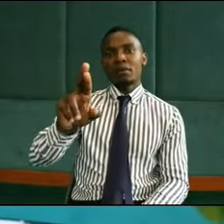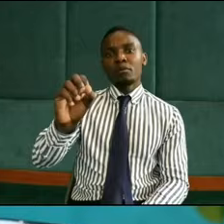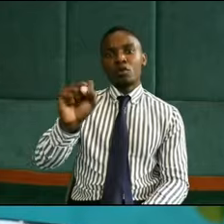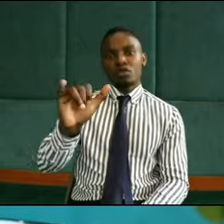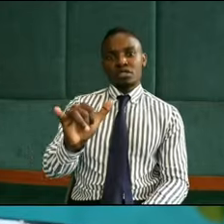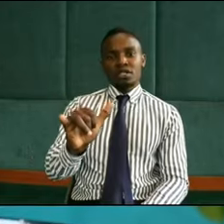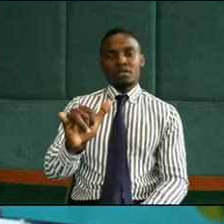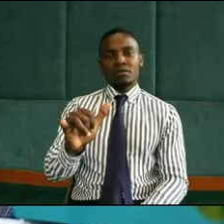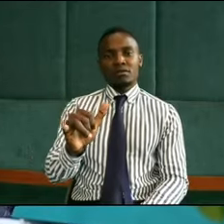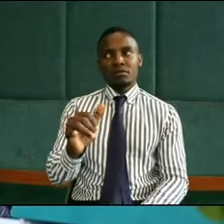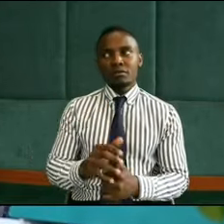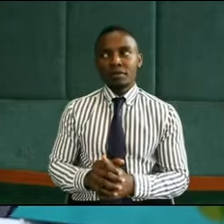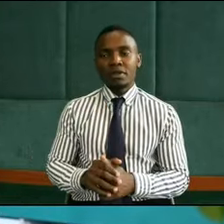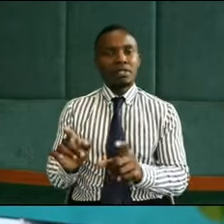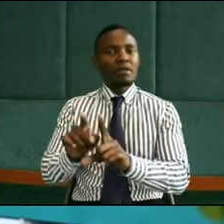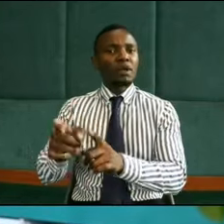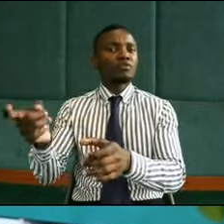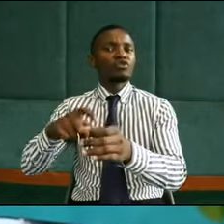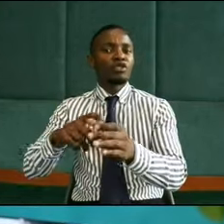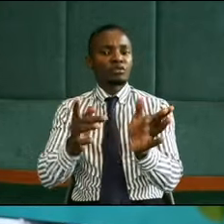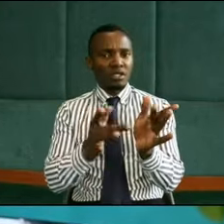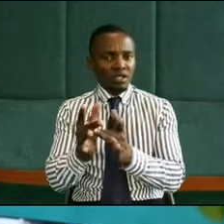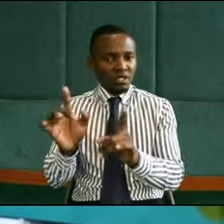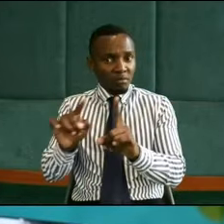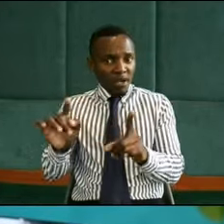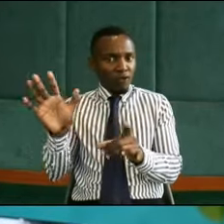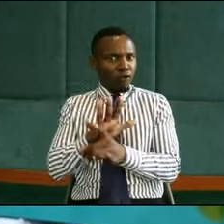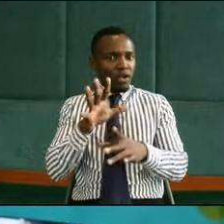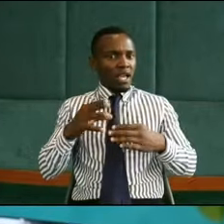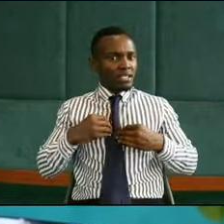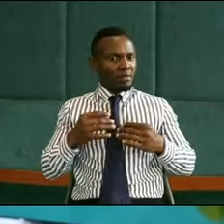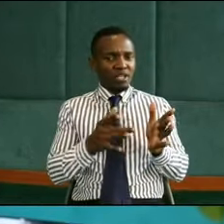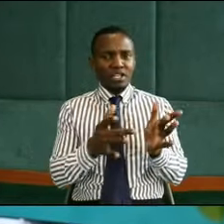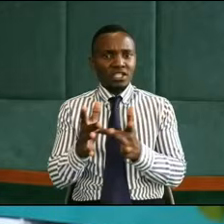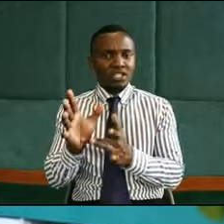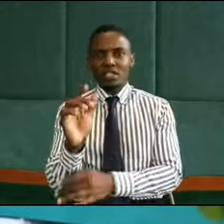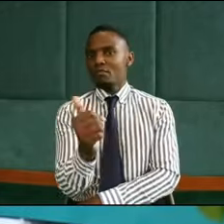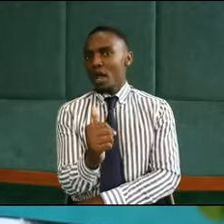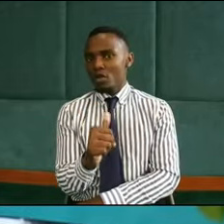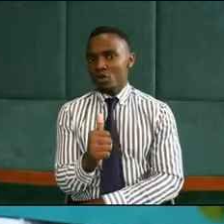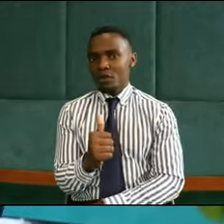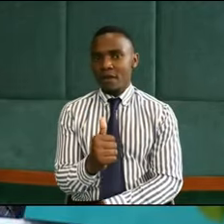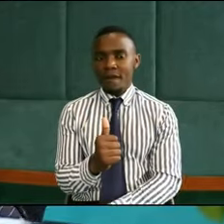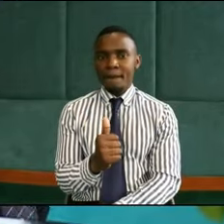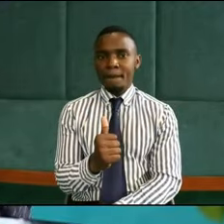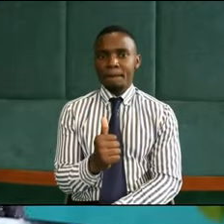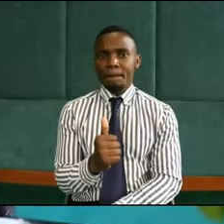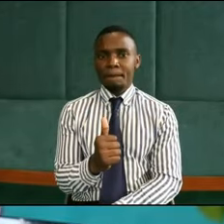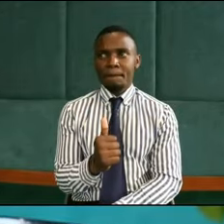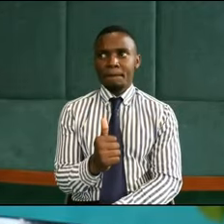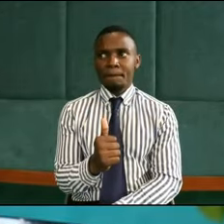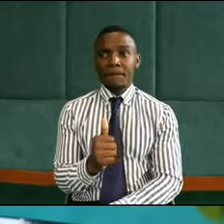followers. But he did not fully accept Jesus Christ as his personal savior.